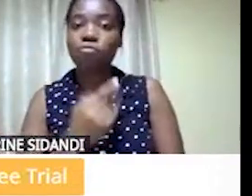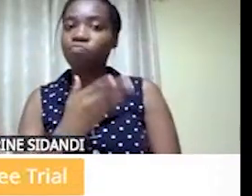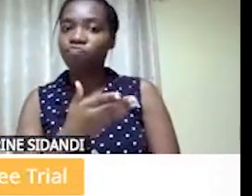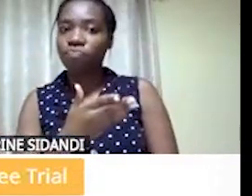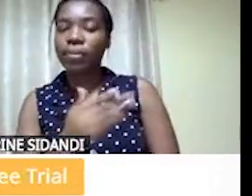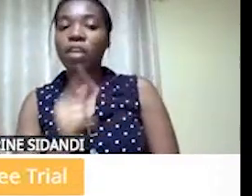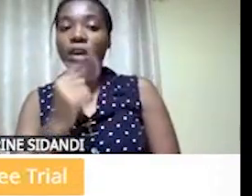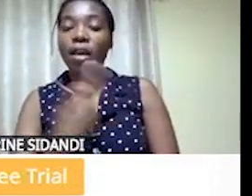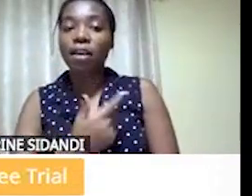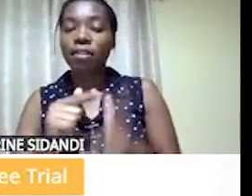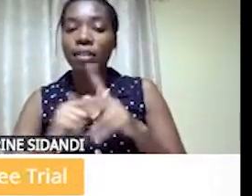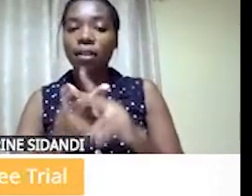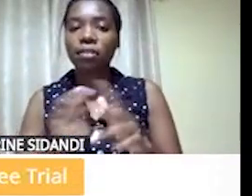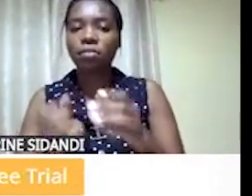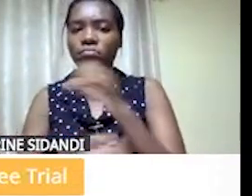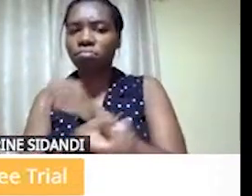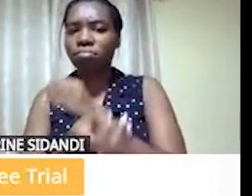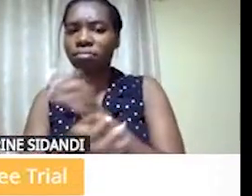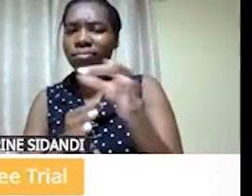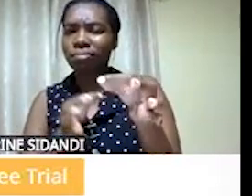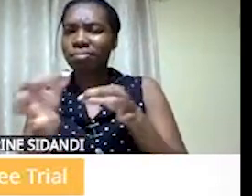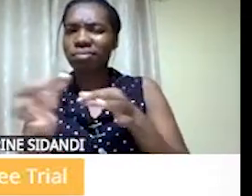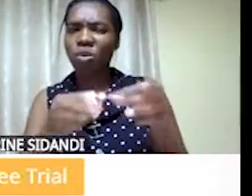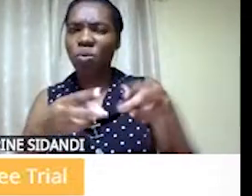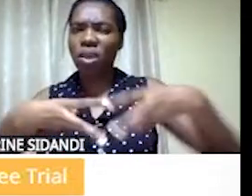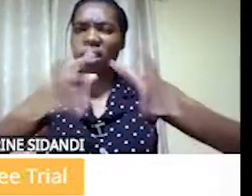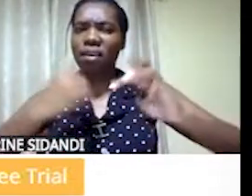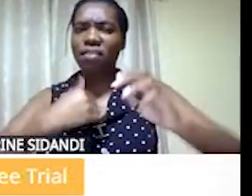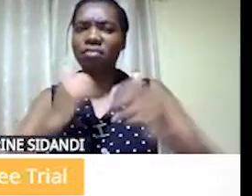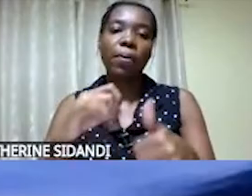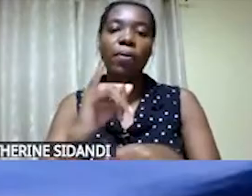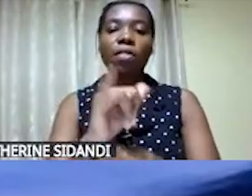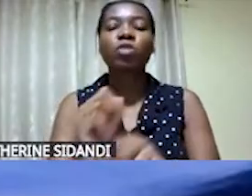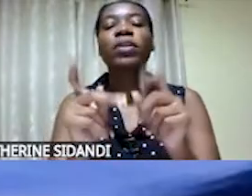just defining what strategy is, because strategy is quite an ambiguous word.